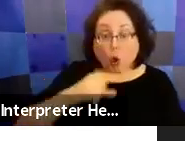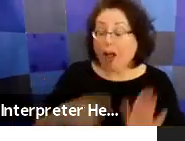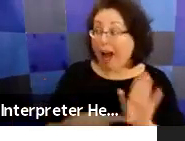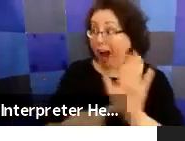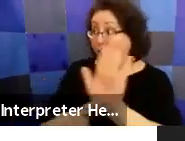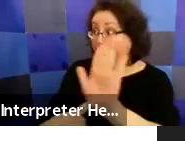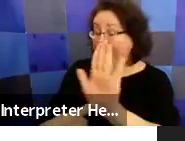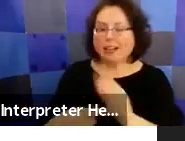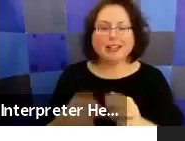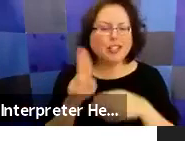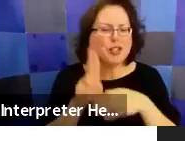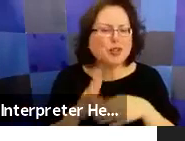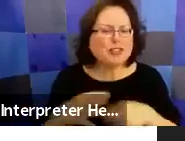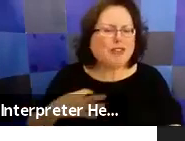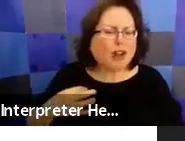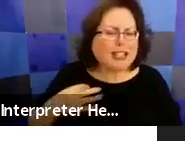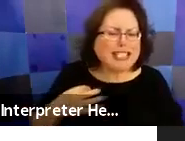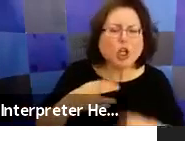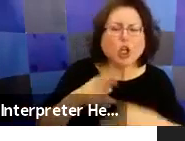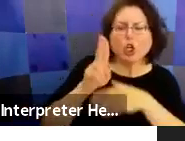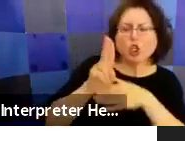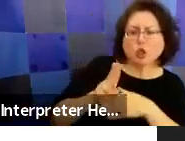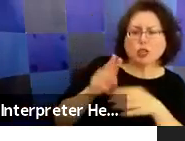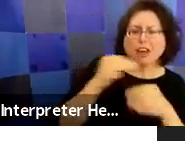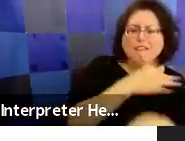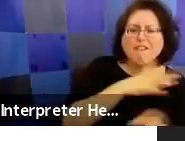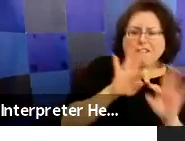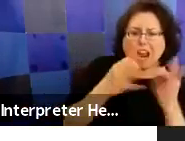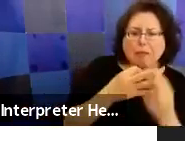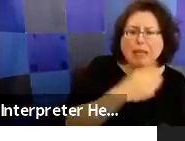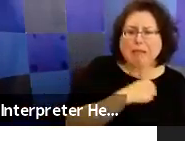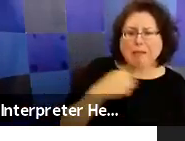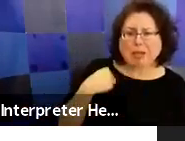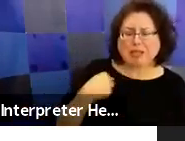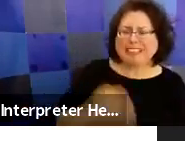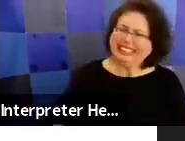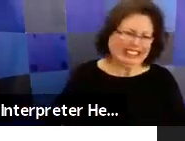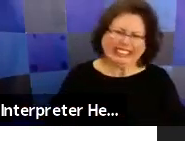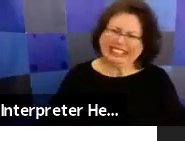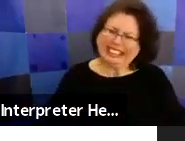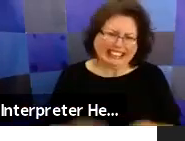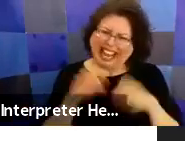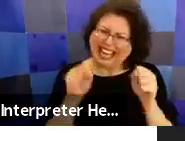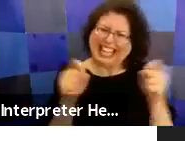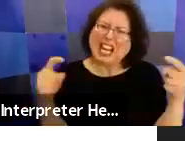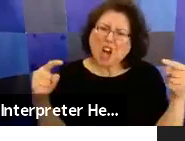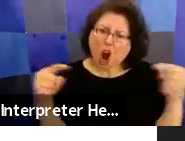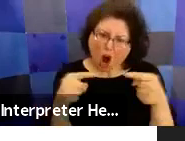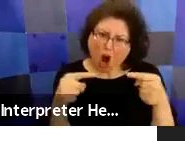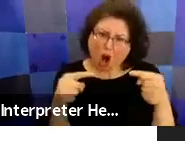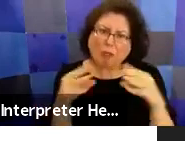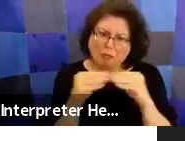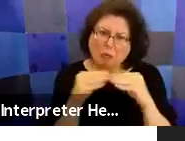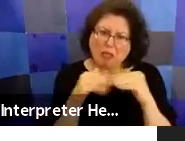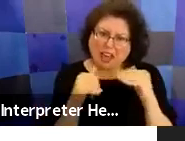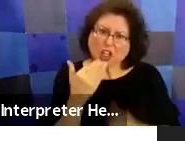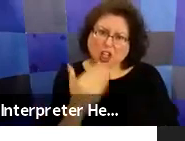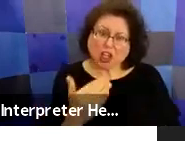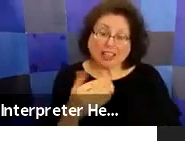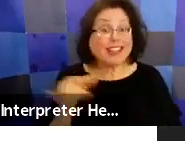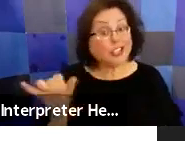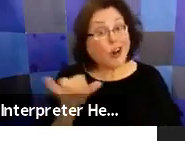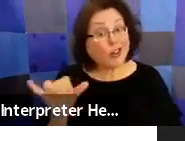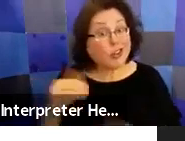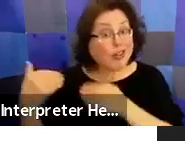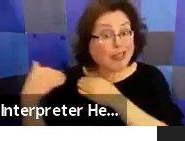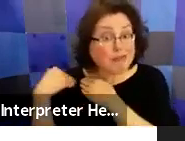a volunteer or a family member as an interpreter, it can almost cause more harm than good. And it's also a liability. So